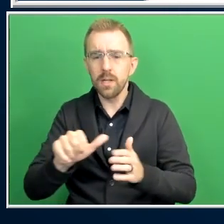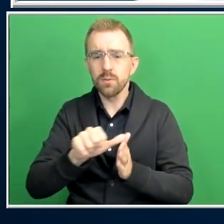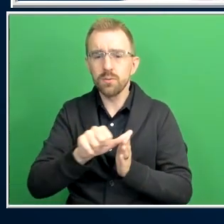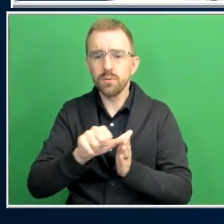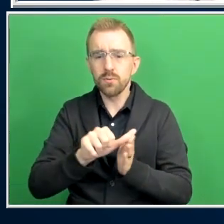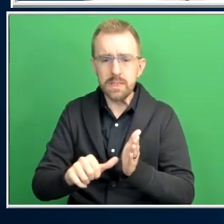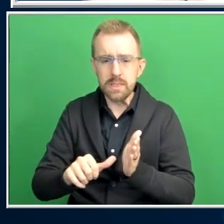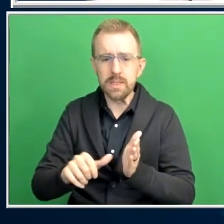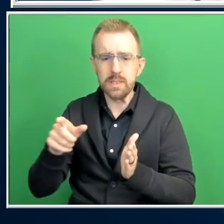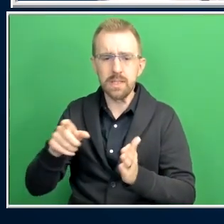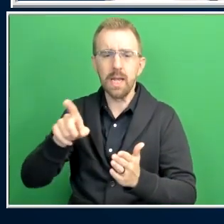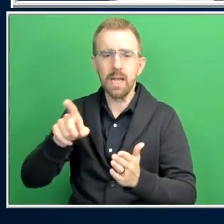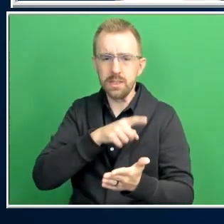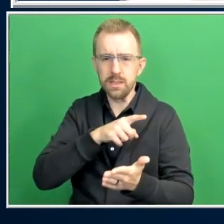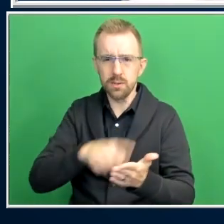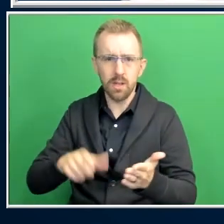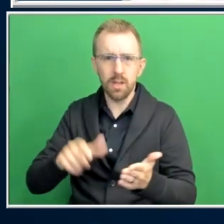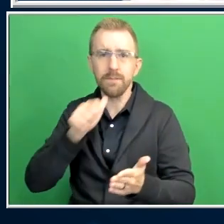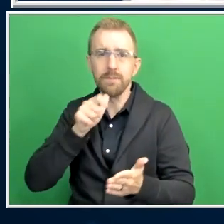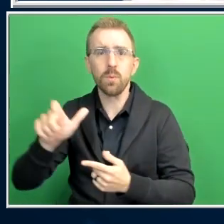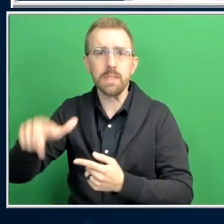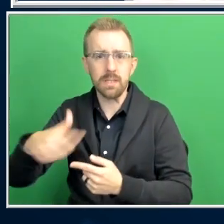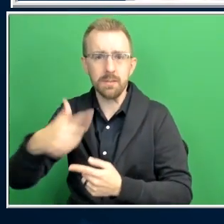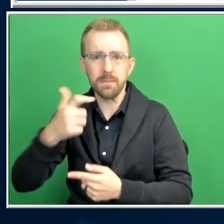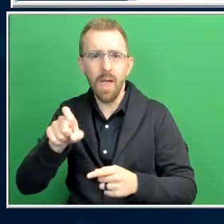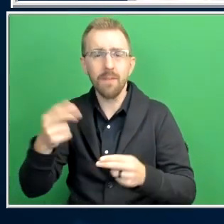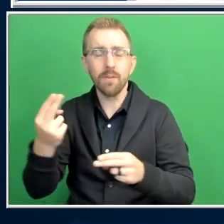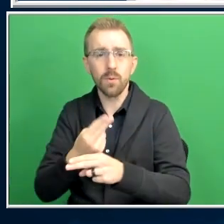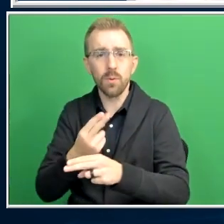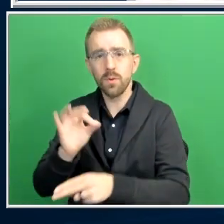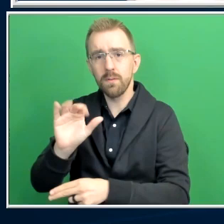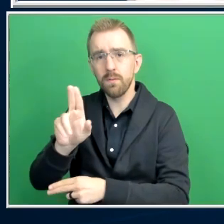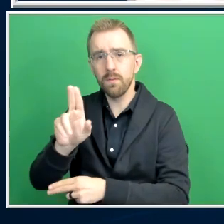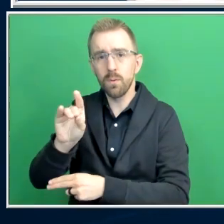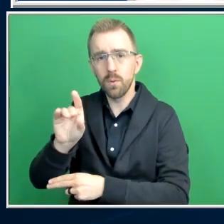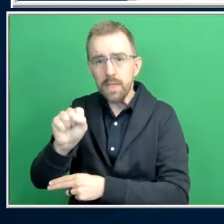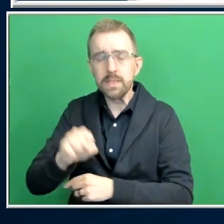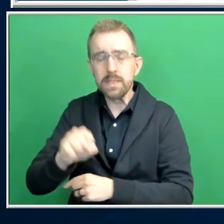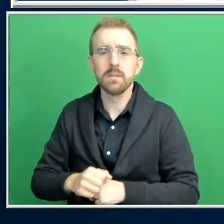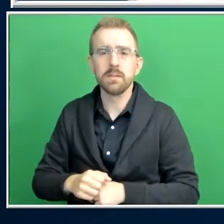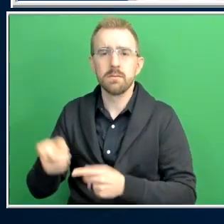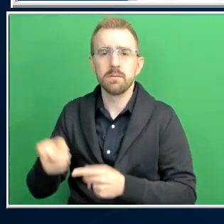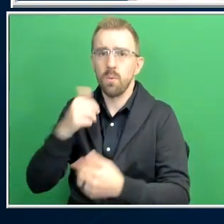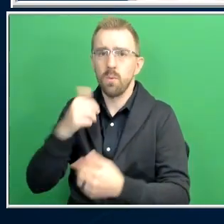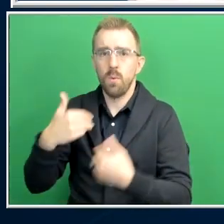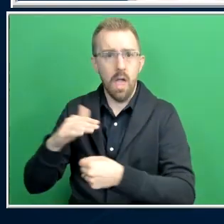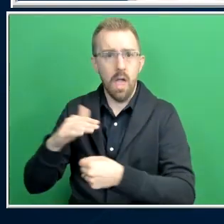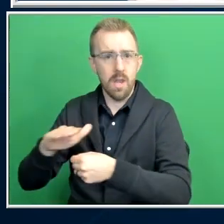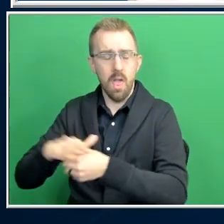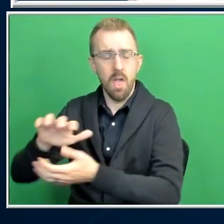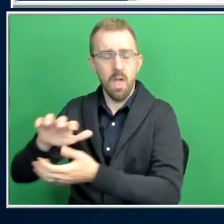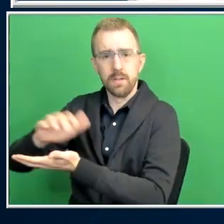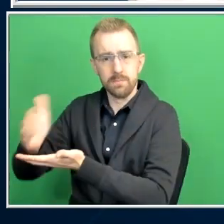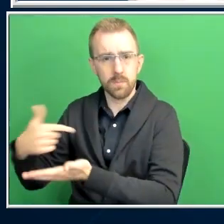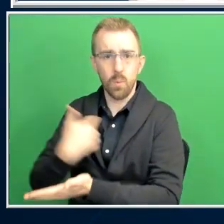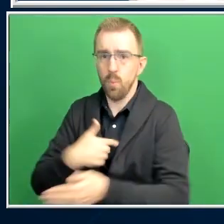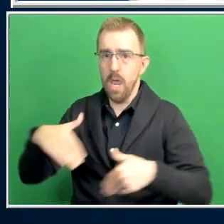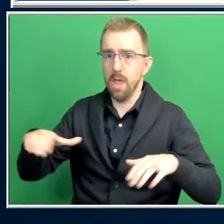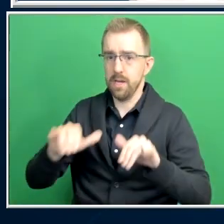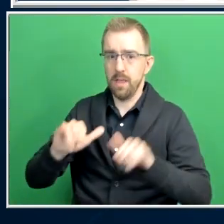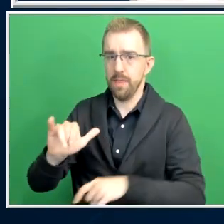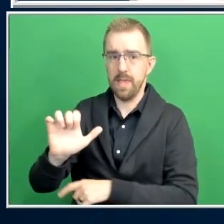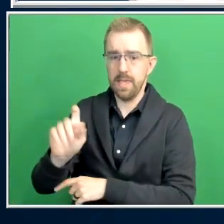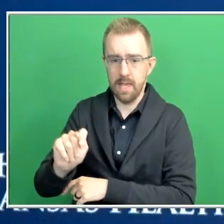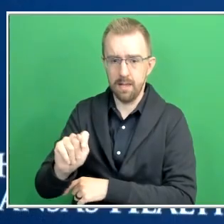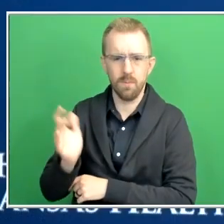because we didn't want to have to put the patients at risk or not have enough fluid. We've not done that yet. How come? We